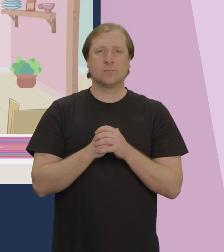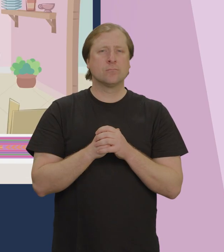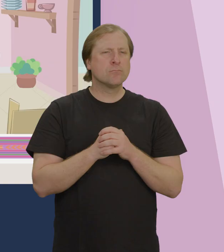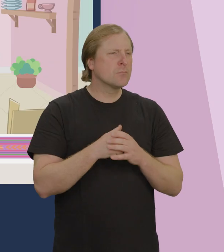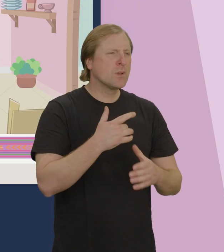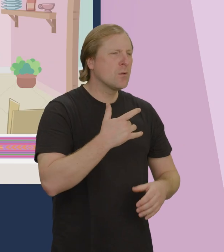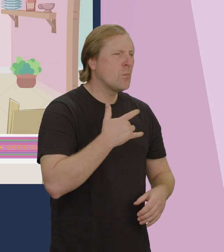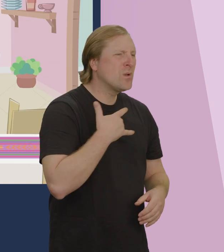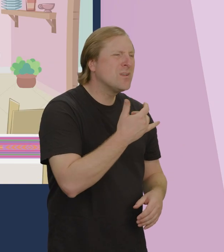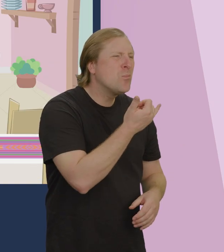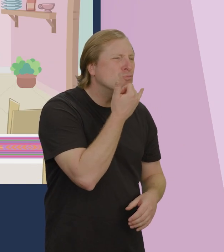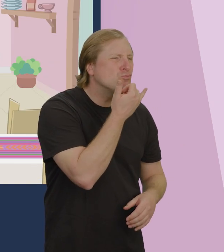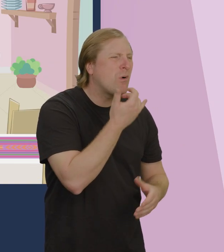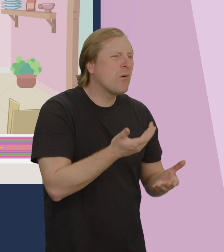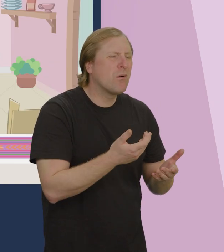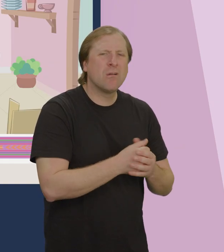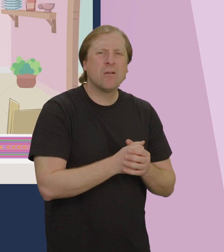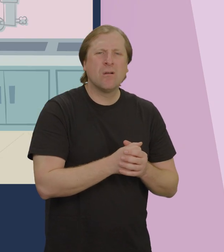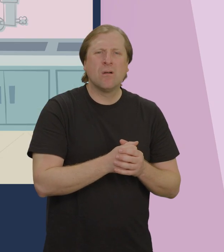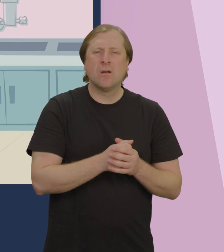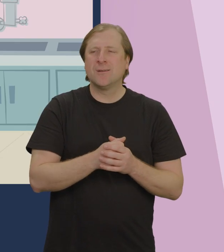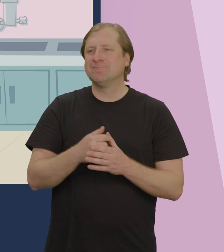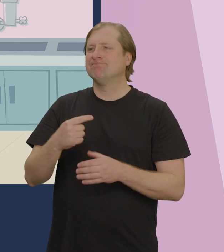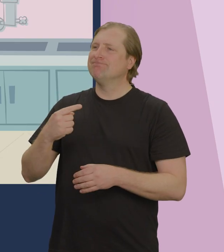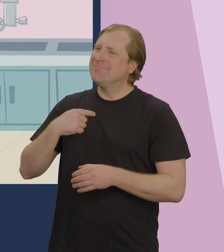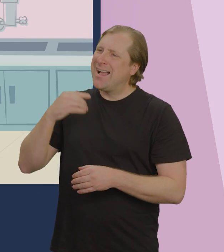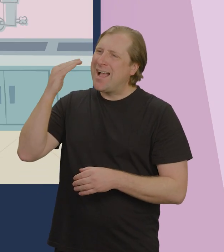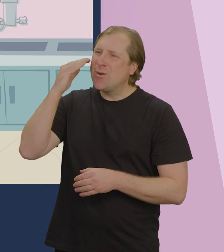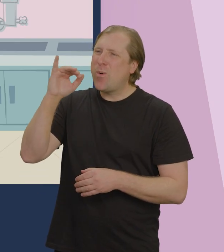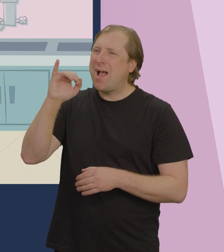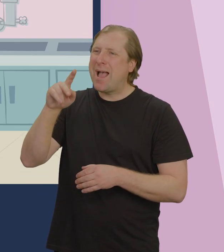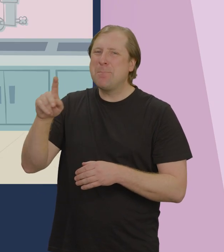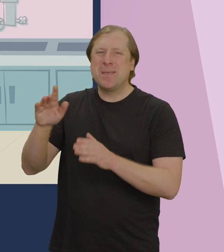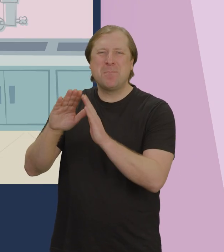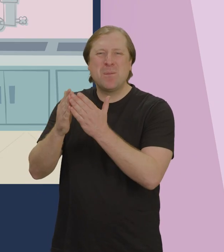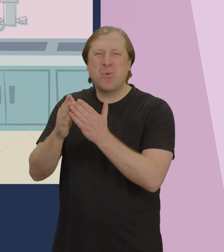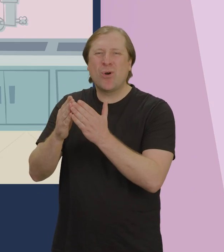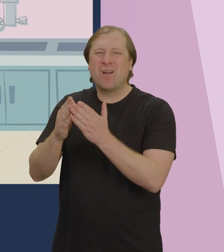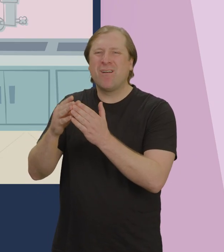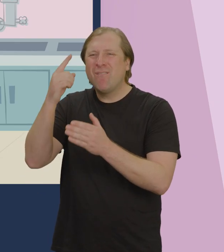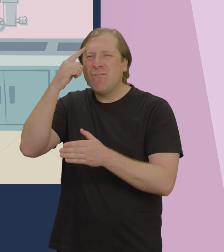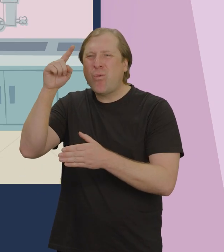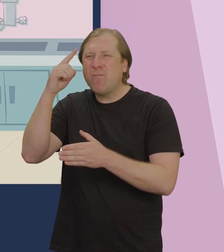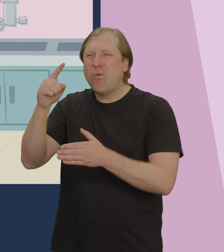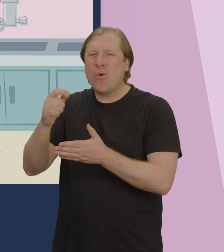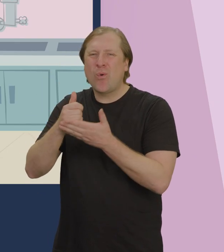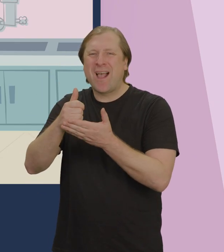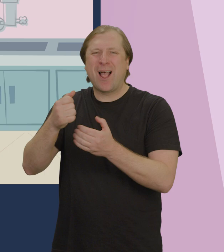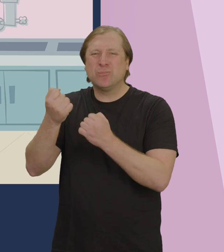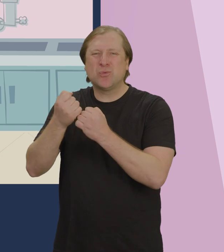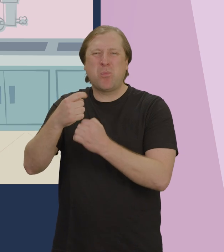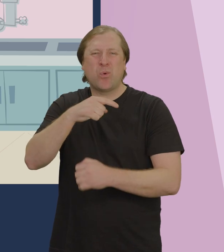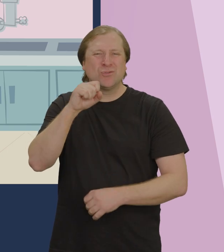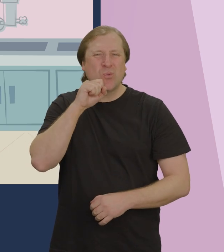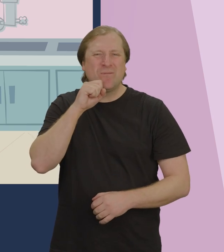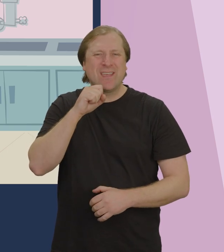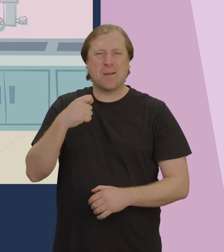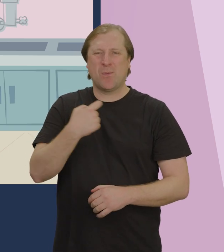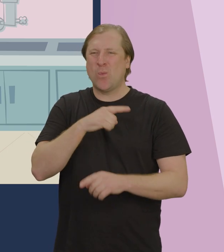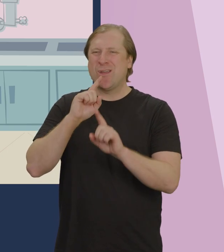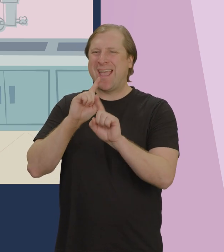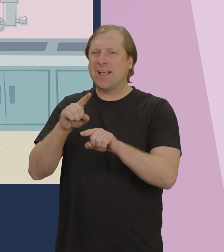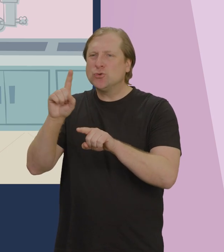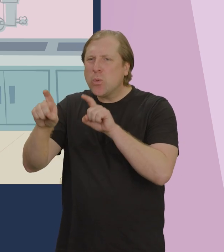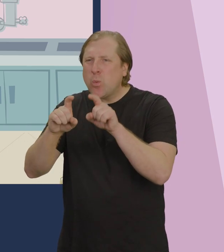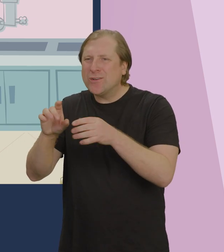Isabelle, what's wrong? Well, I know that the IPP workbook is designed to help Sofia, but when we were answering the